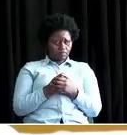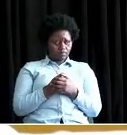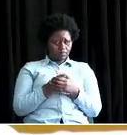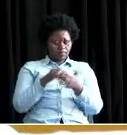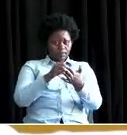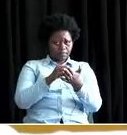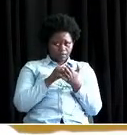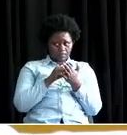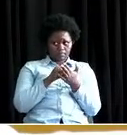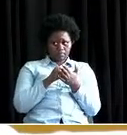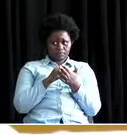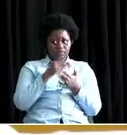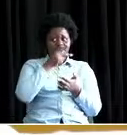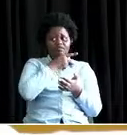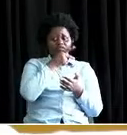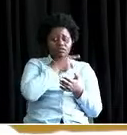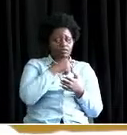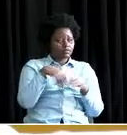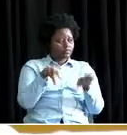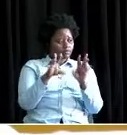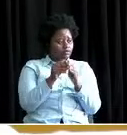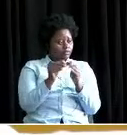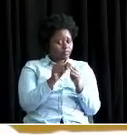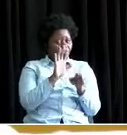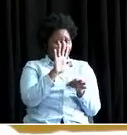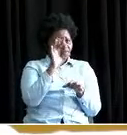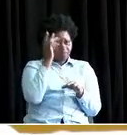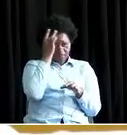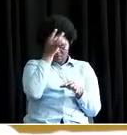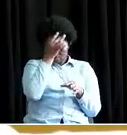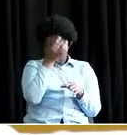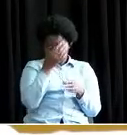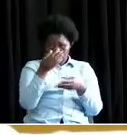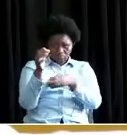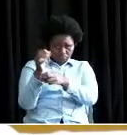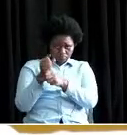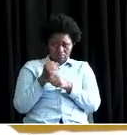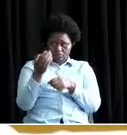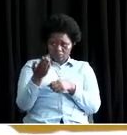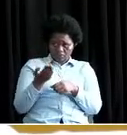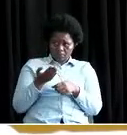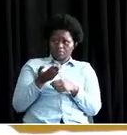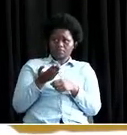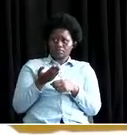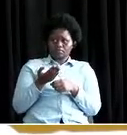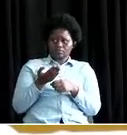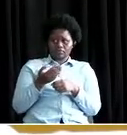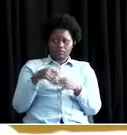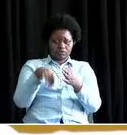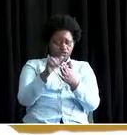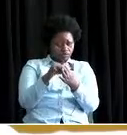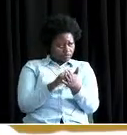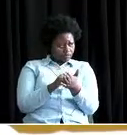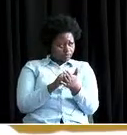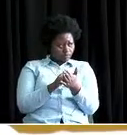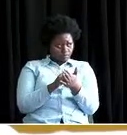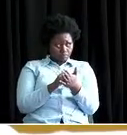bring it through to the Friday's meeting because 5 minutes ago we only received this supplementary agenda.